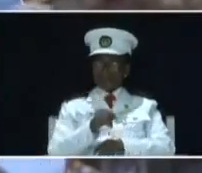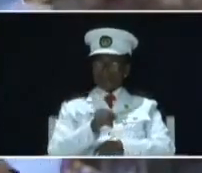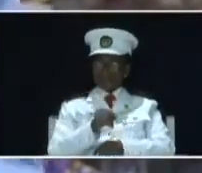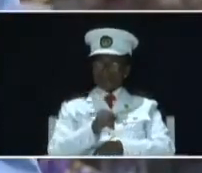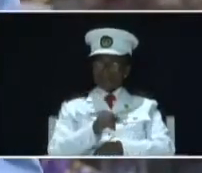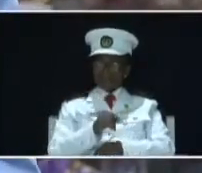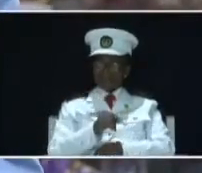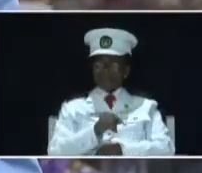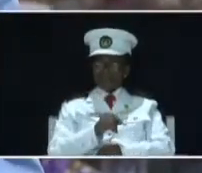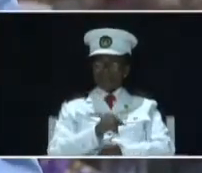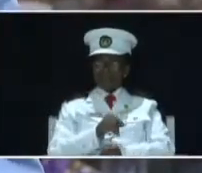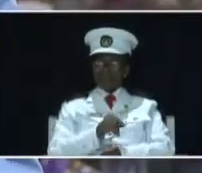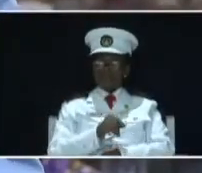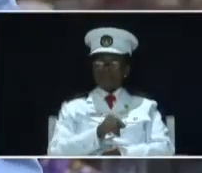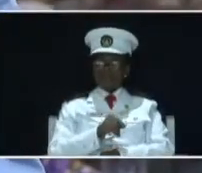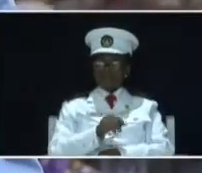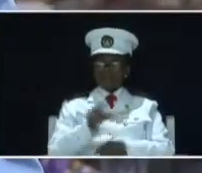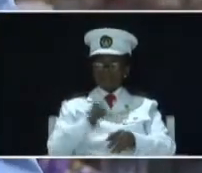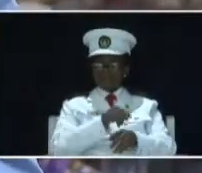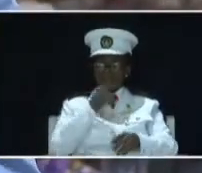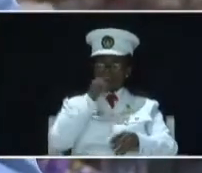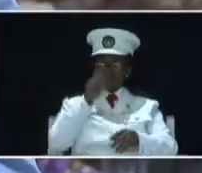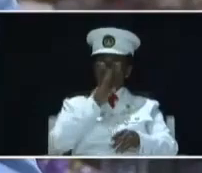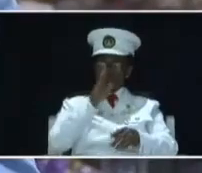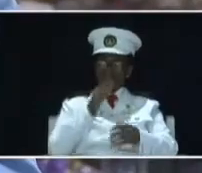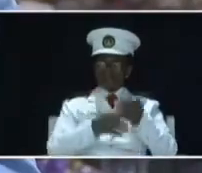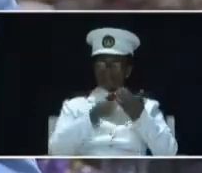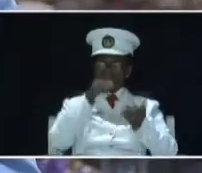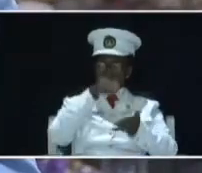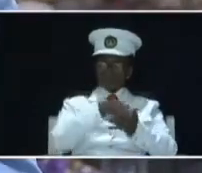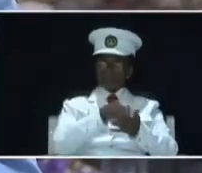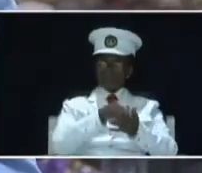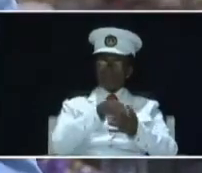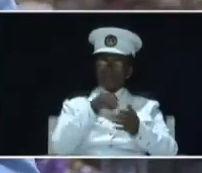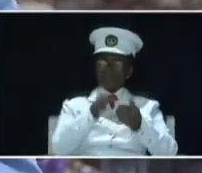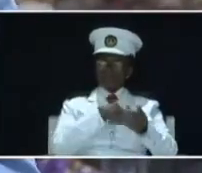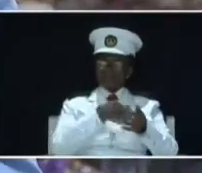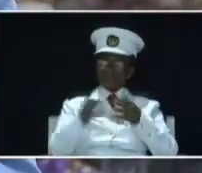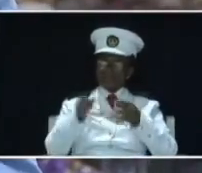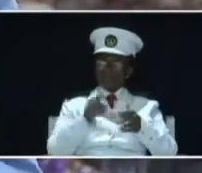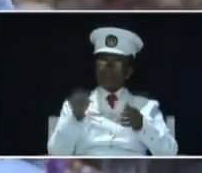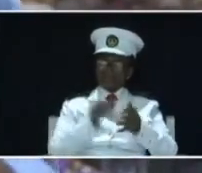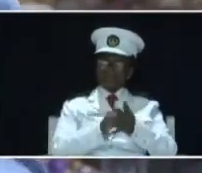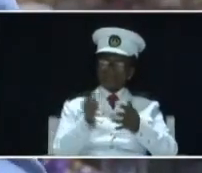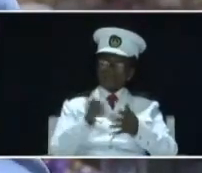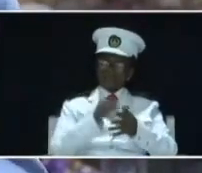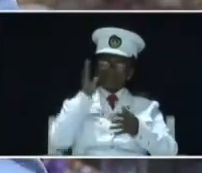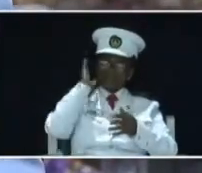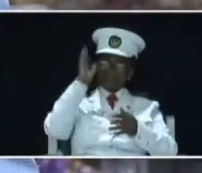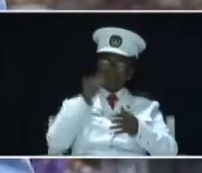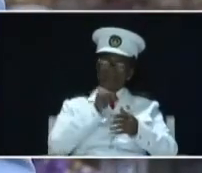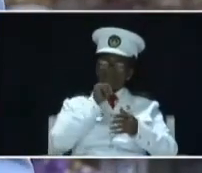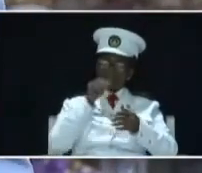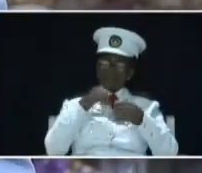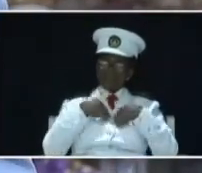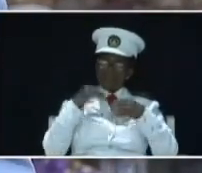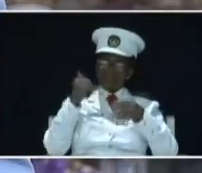You must be born again in such a manner that you would not want to have anything to do with sin anymore.